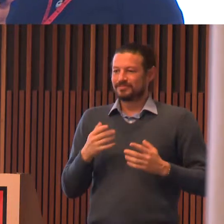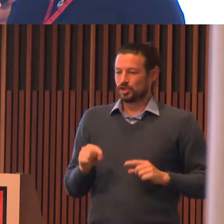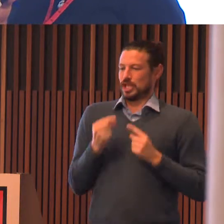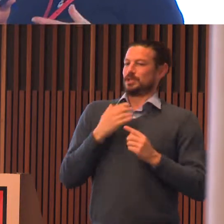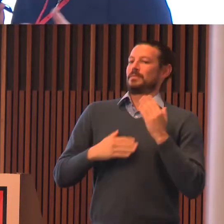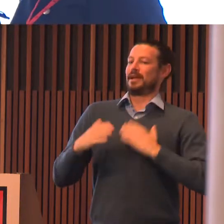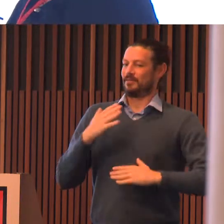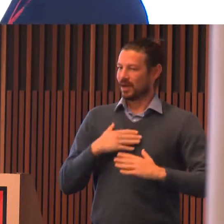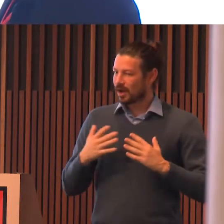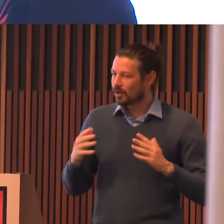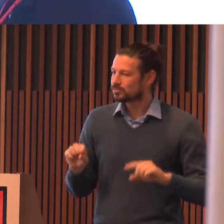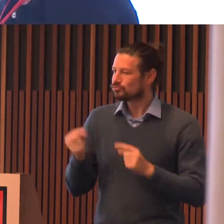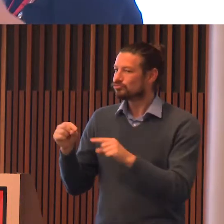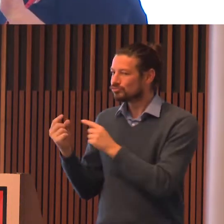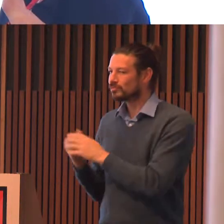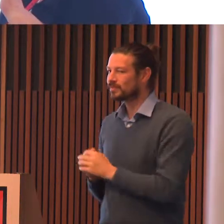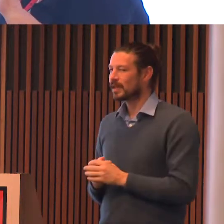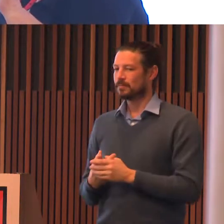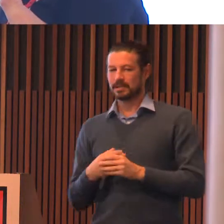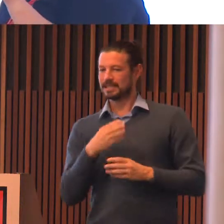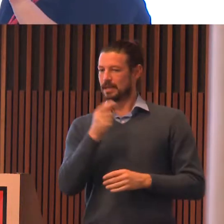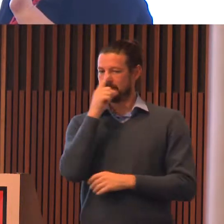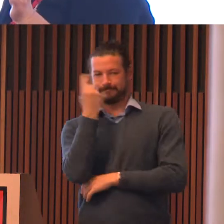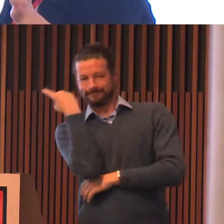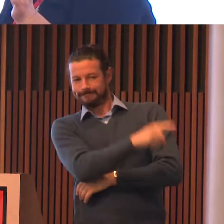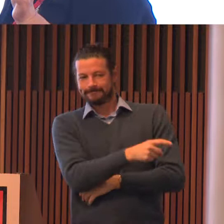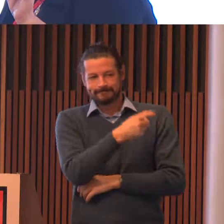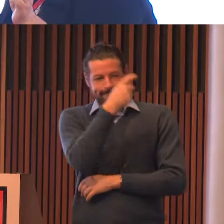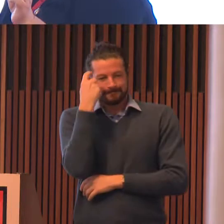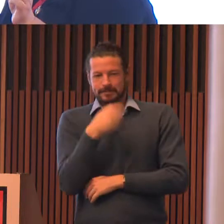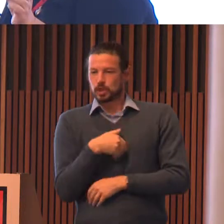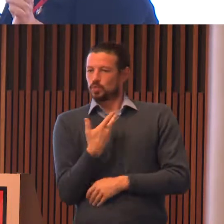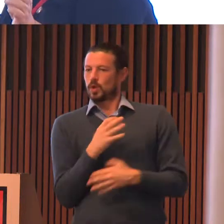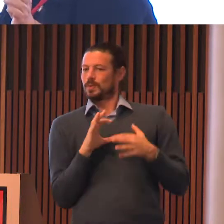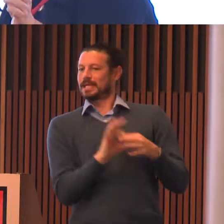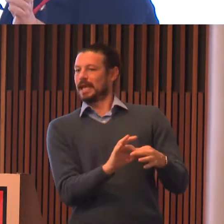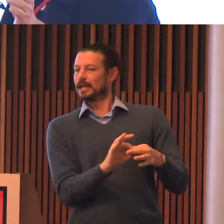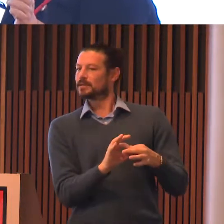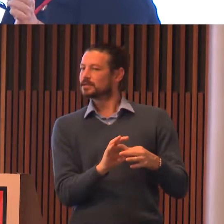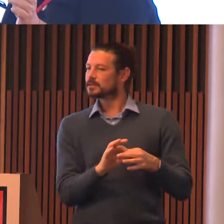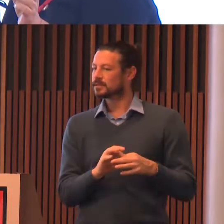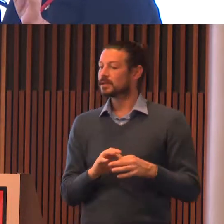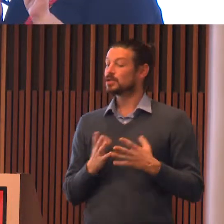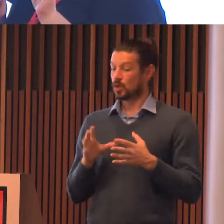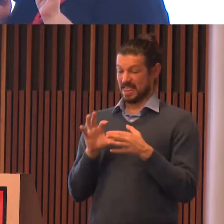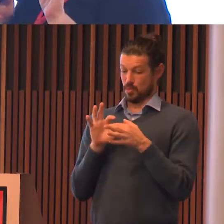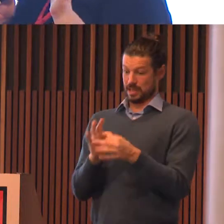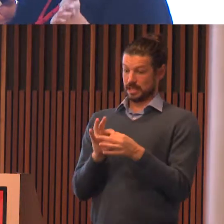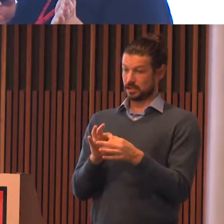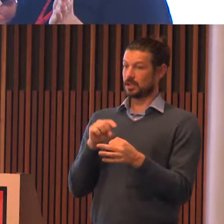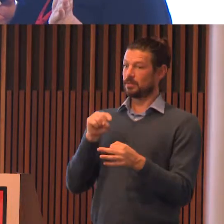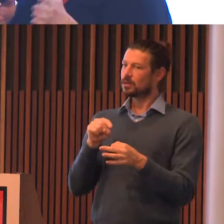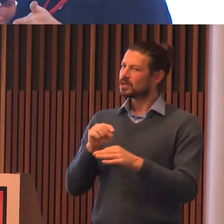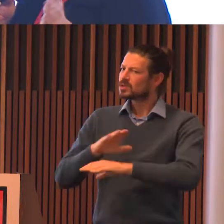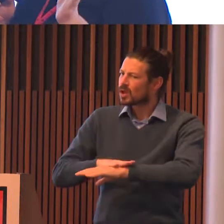have difficulty, with engagement. So that relationship with advocacy,